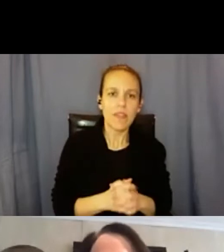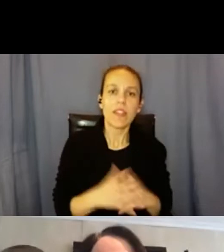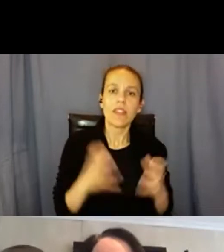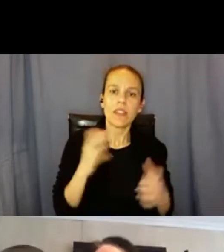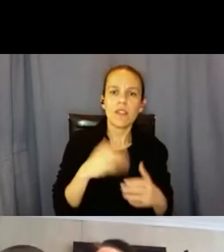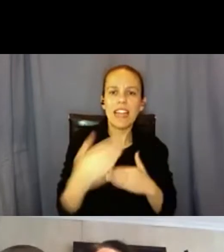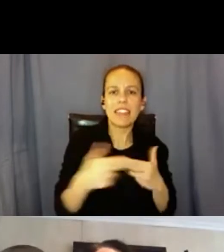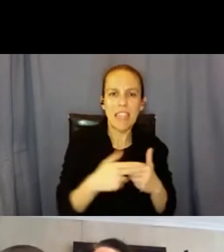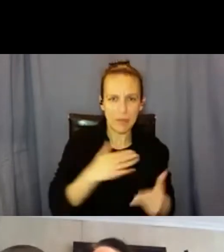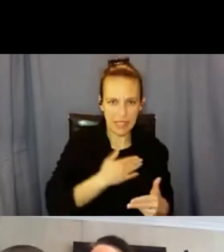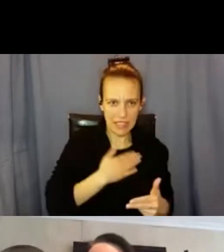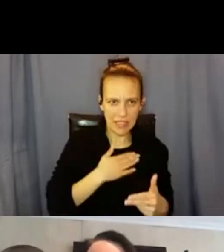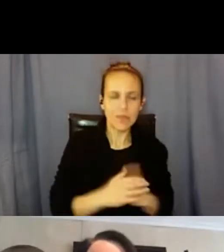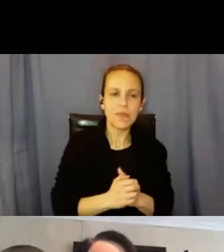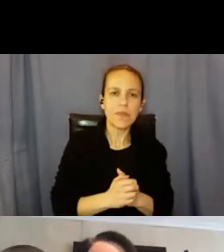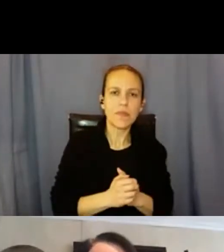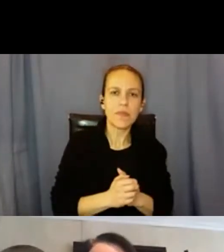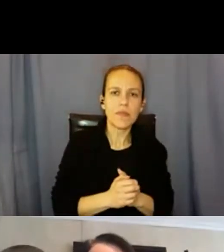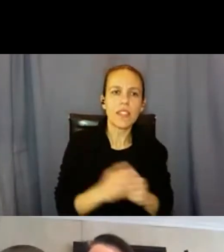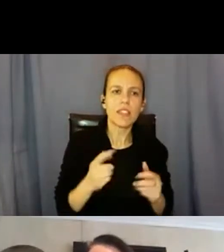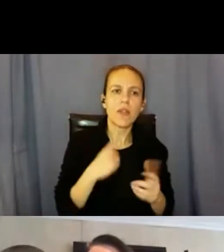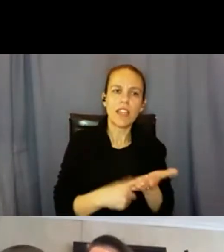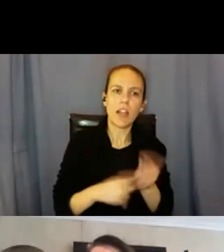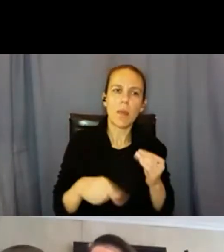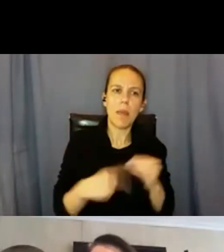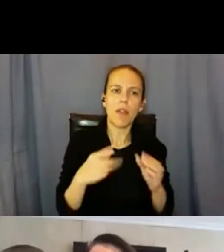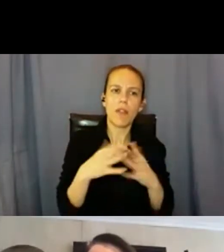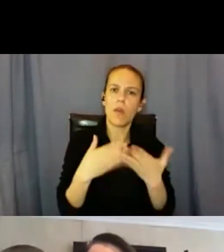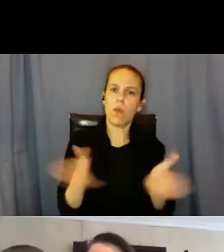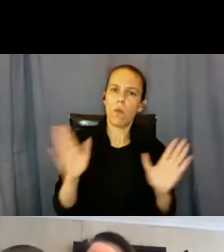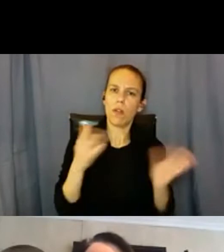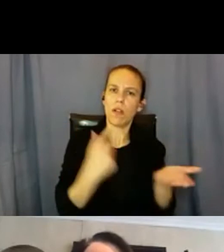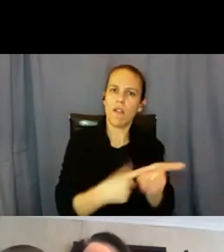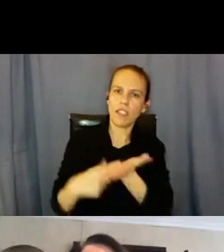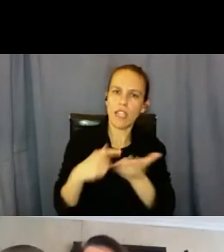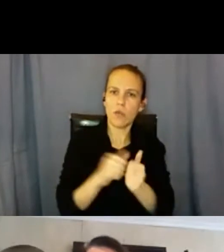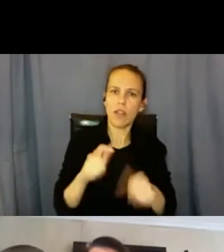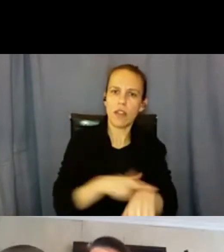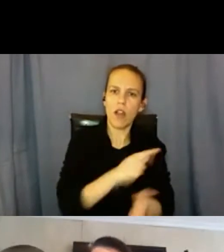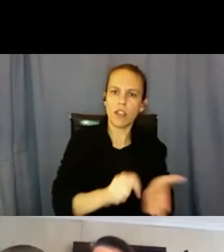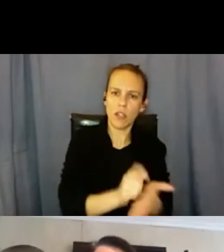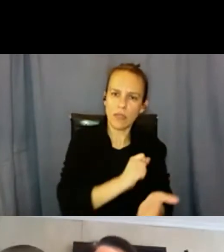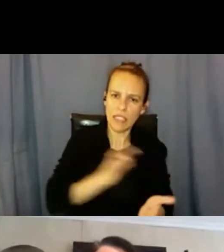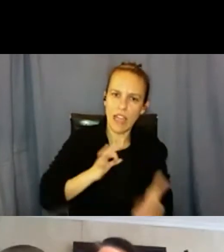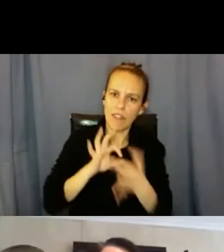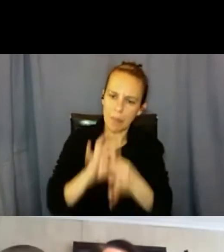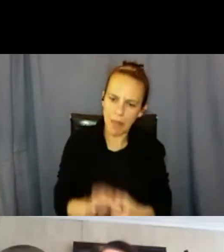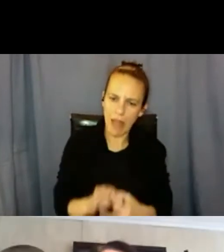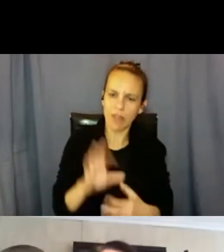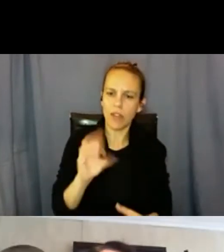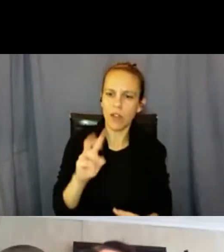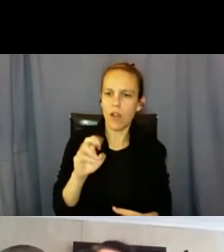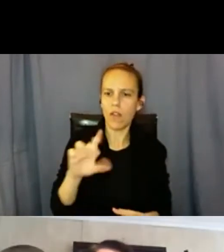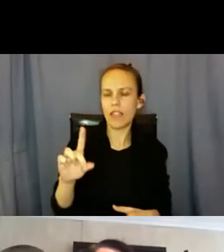please, the global conversations with long-term staff about the COVID-19 vaccine. And I think it's